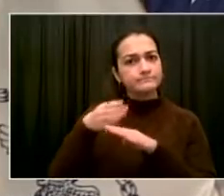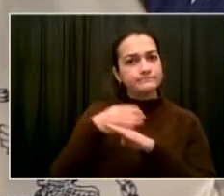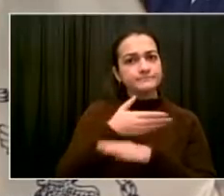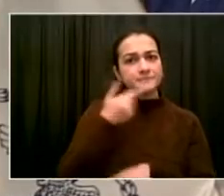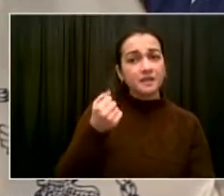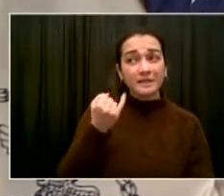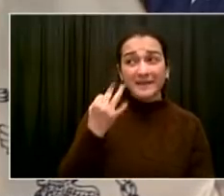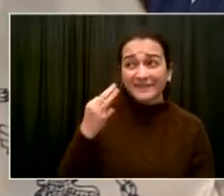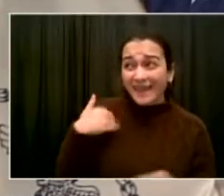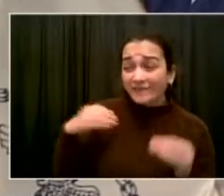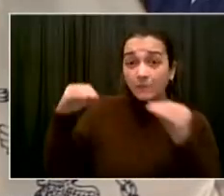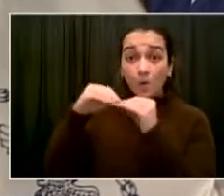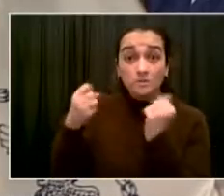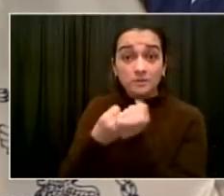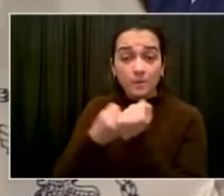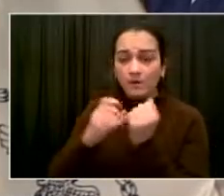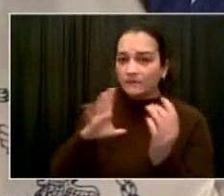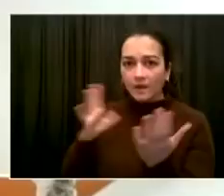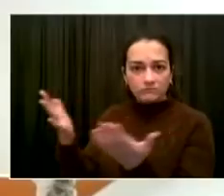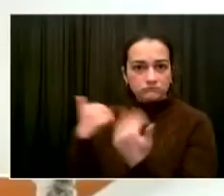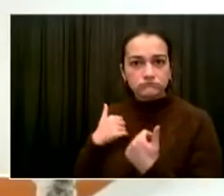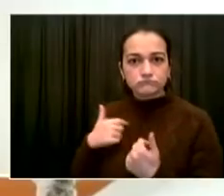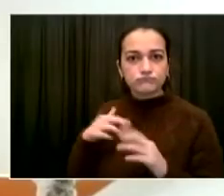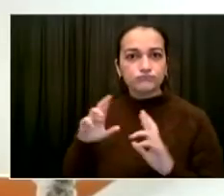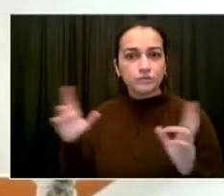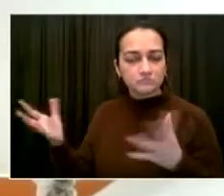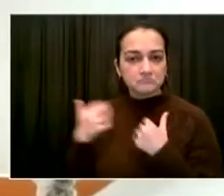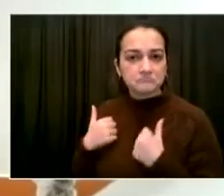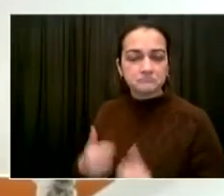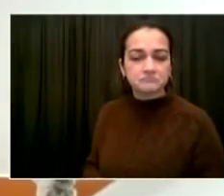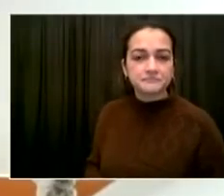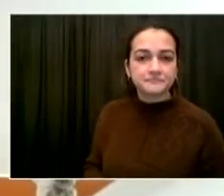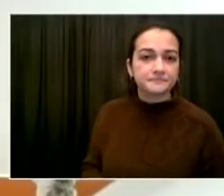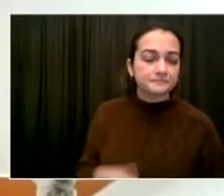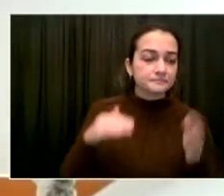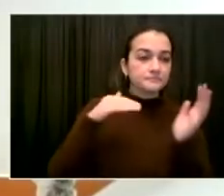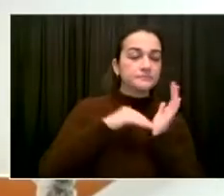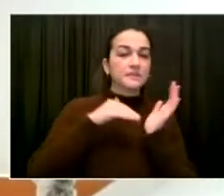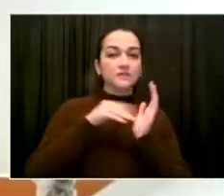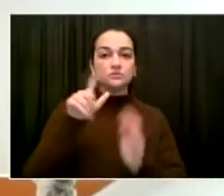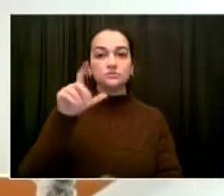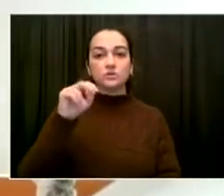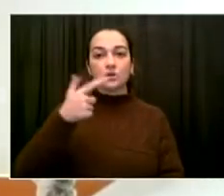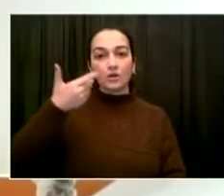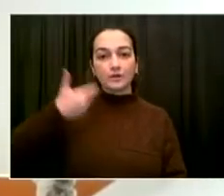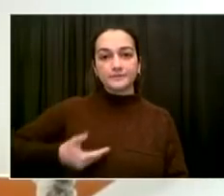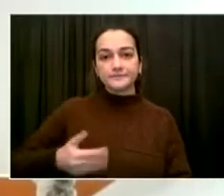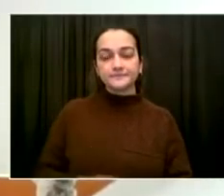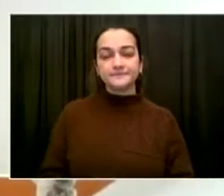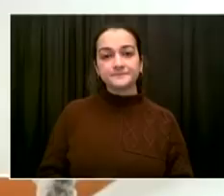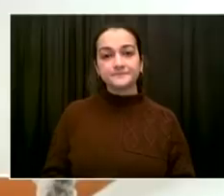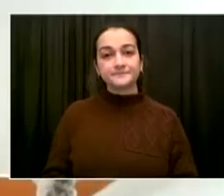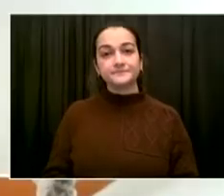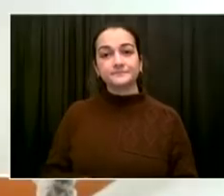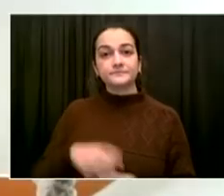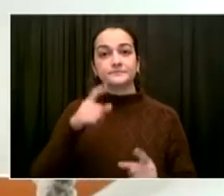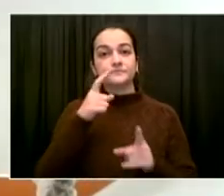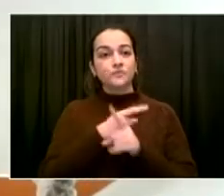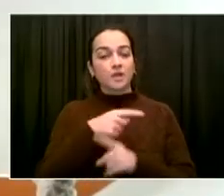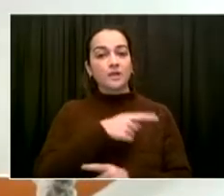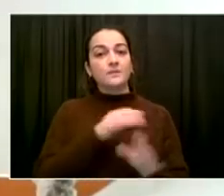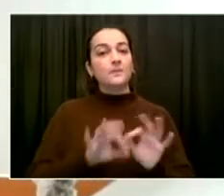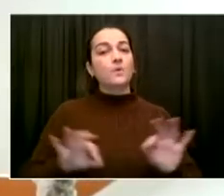Yes, sir. Actually, I think you covered all the important points. What we want to do first and foremost here is do everything that we can in New York City to expand